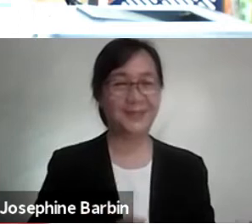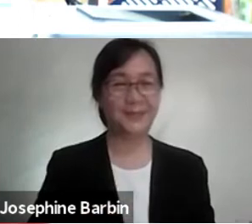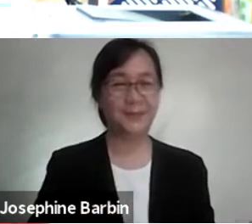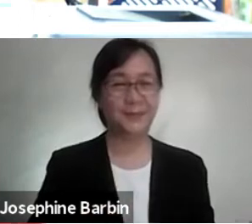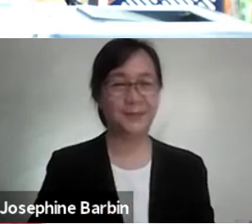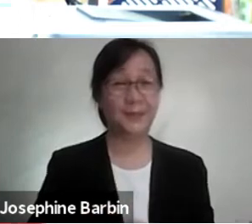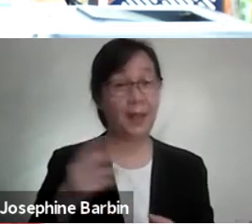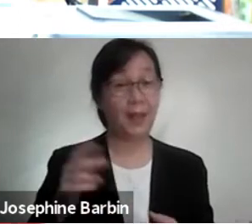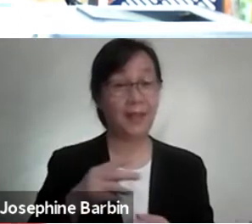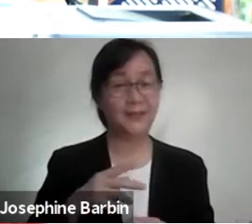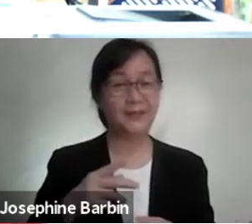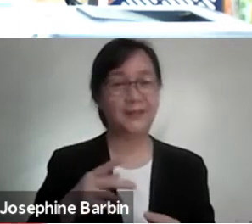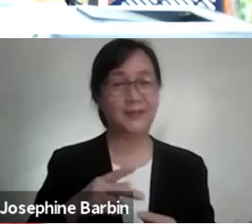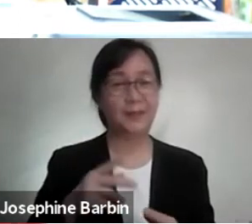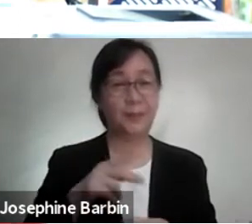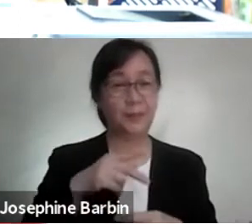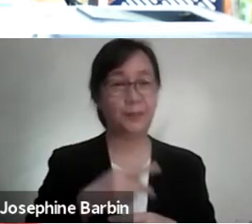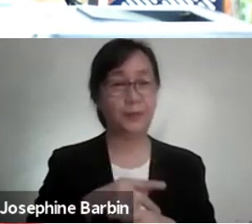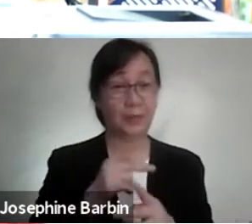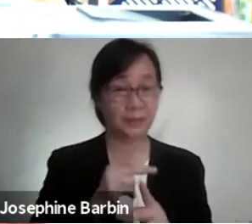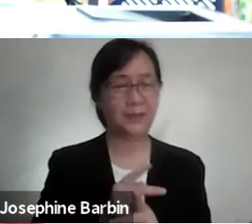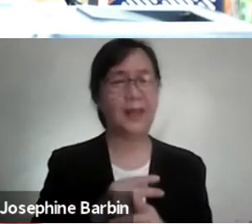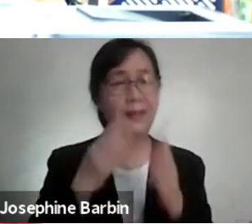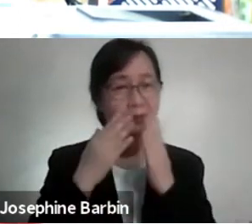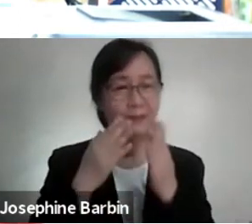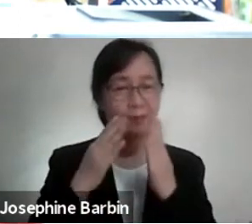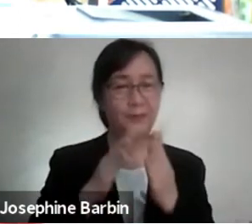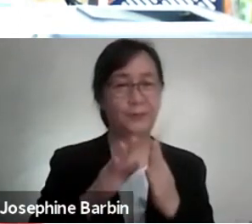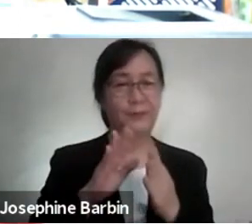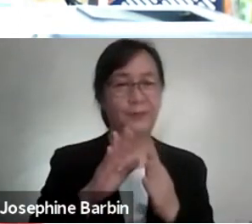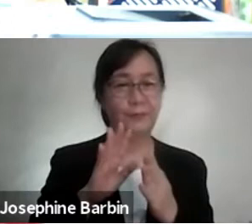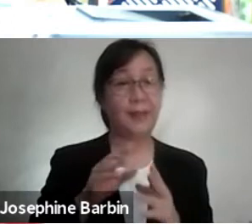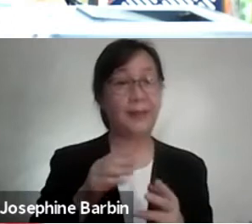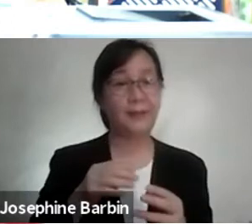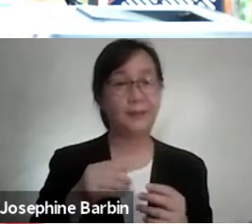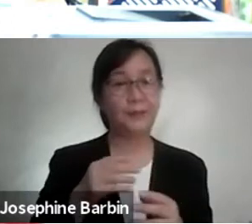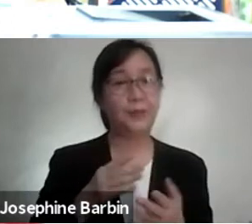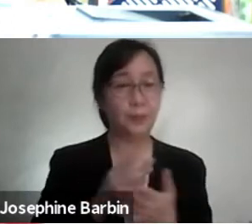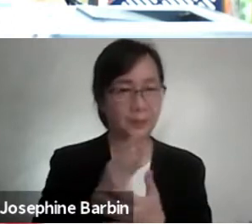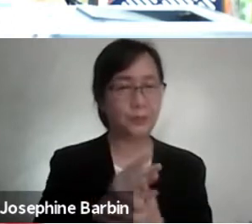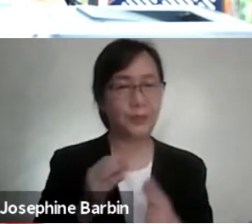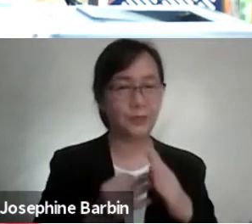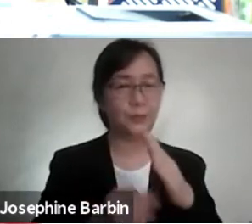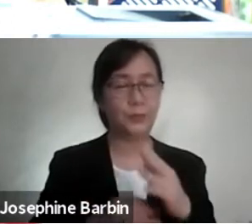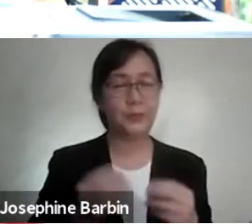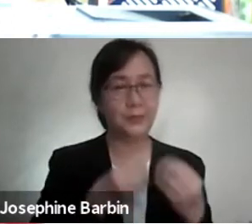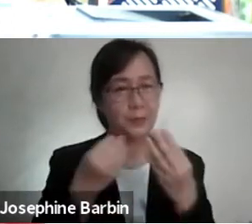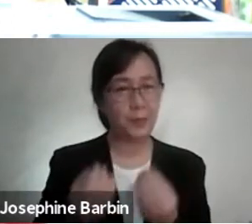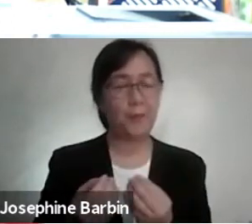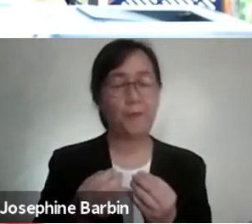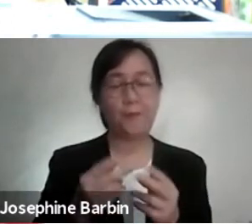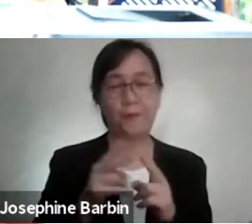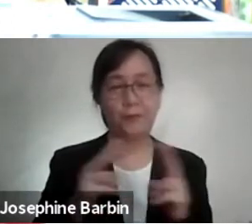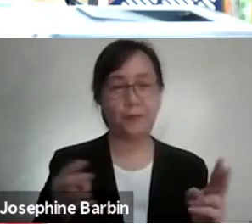in the production period with the children. And thanks Five Rights Foundation for providing the script and all the very